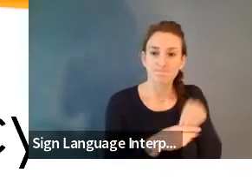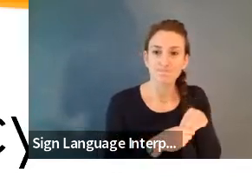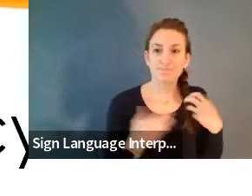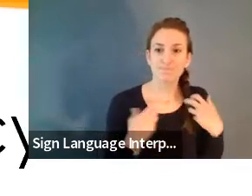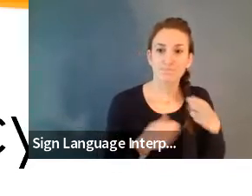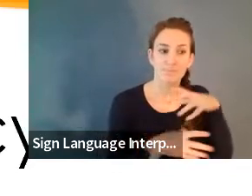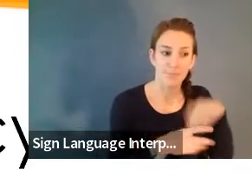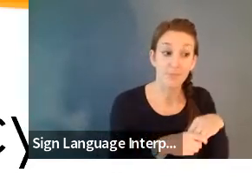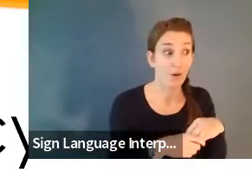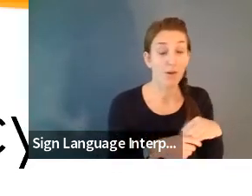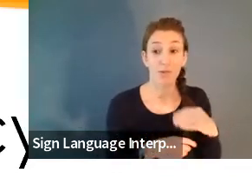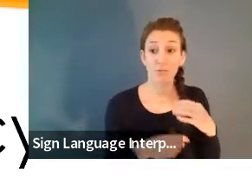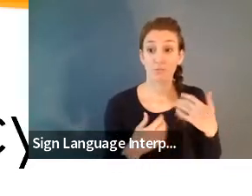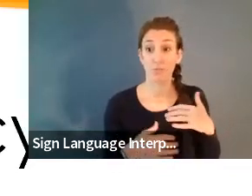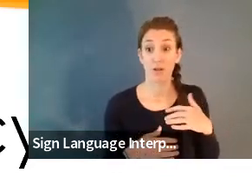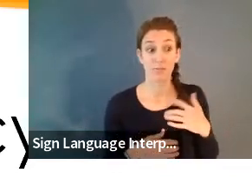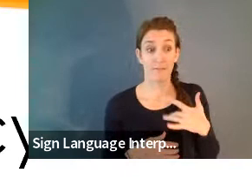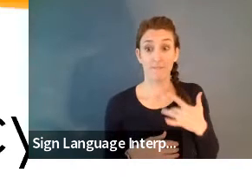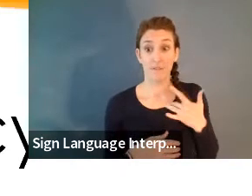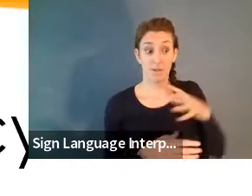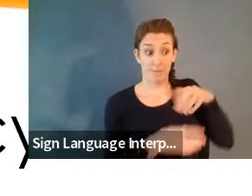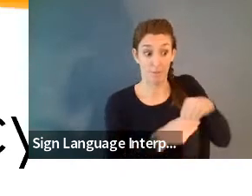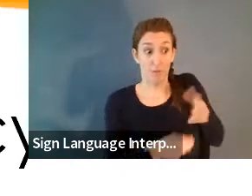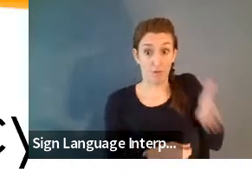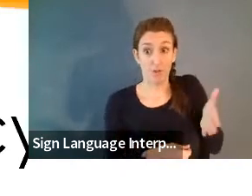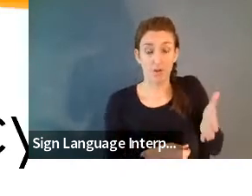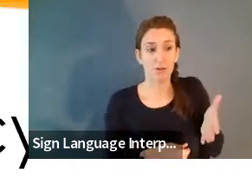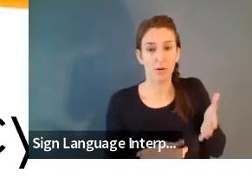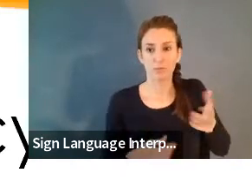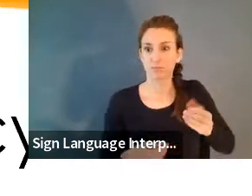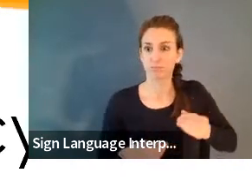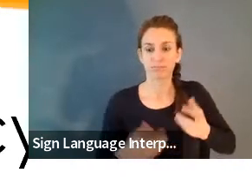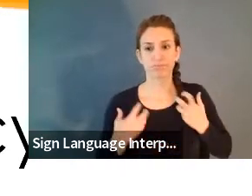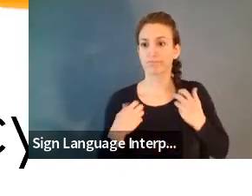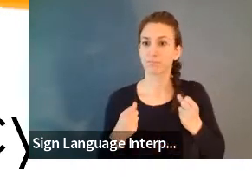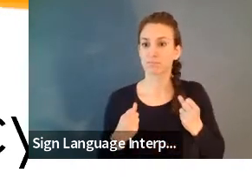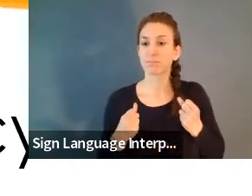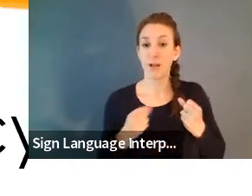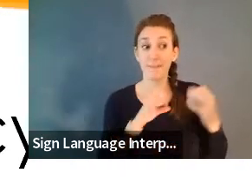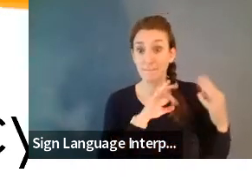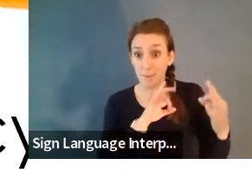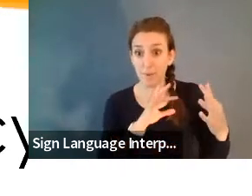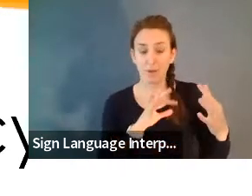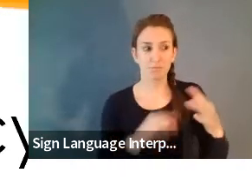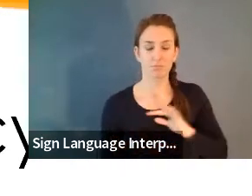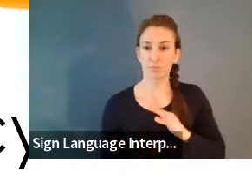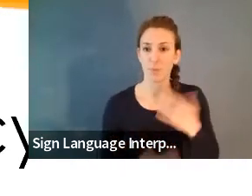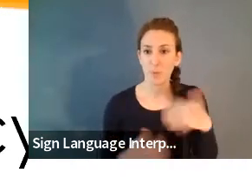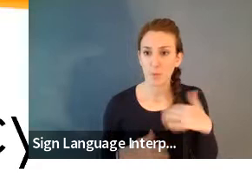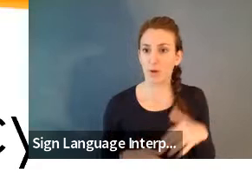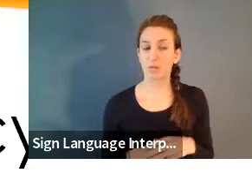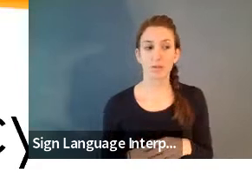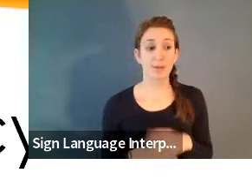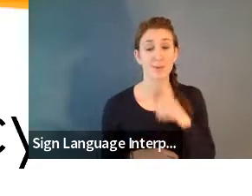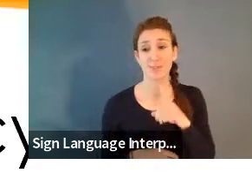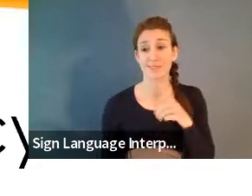go really boosted my confidence. The feedback was amazing. I really became assured this program was